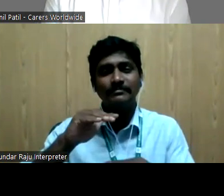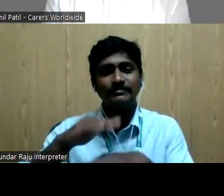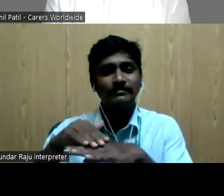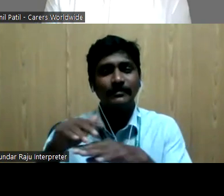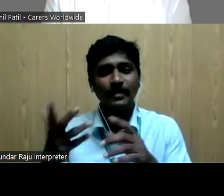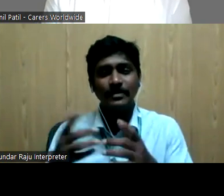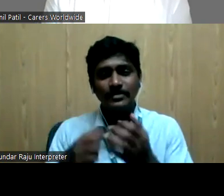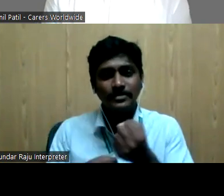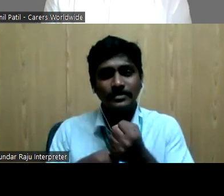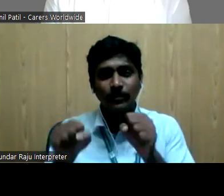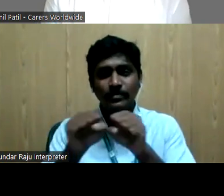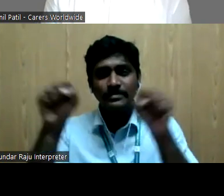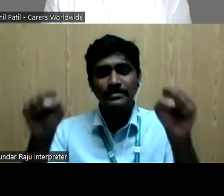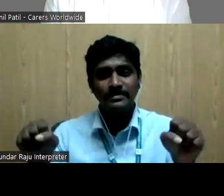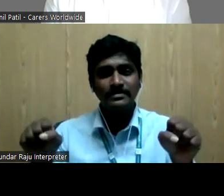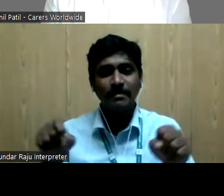system and everything.